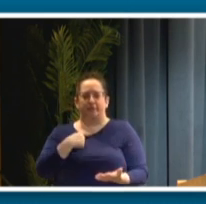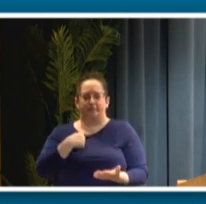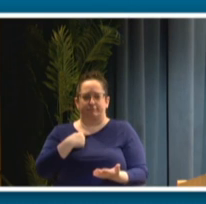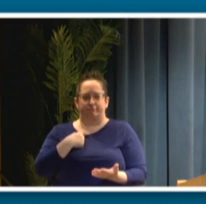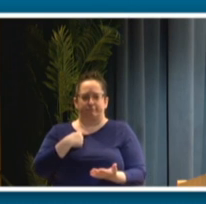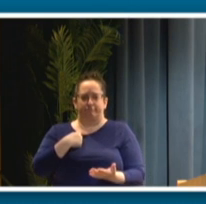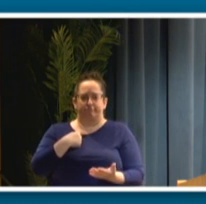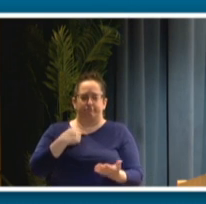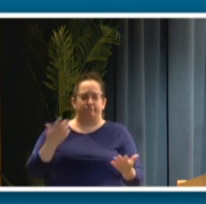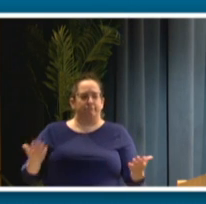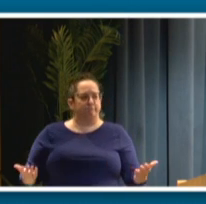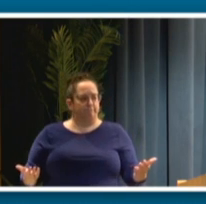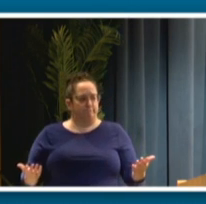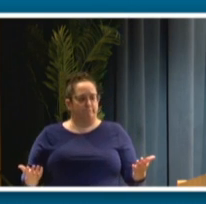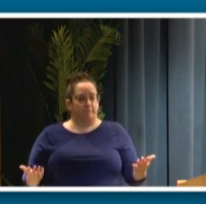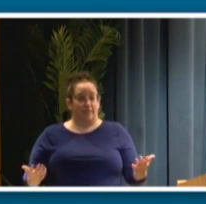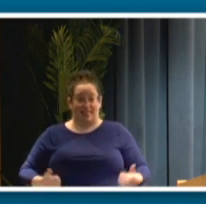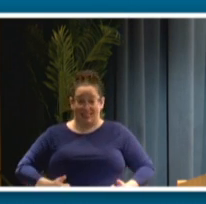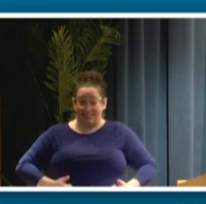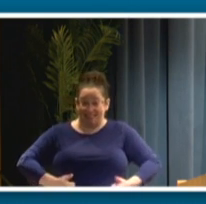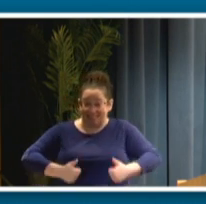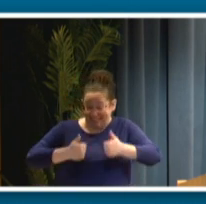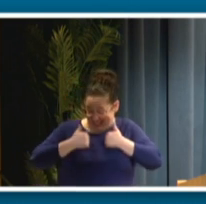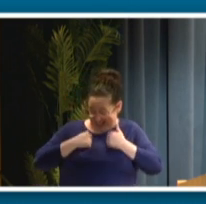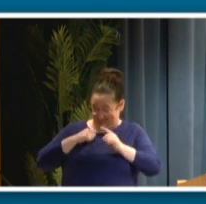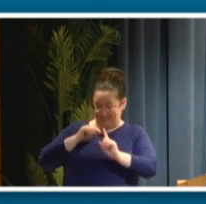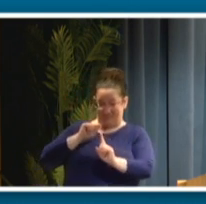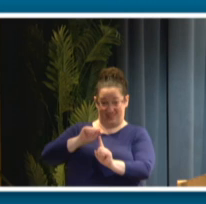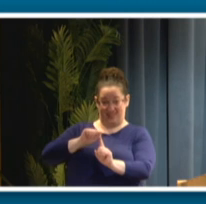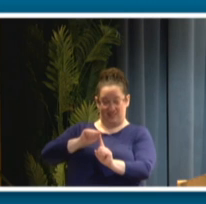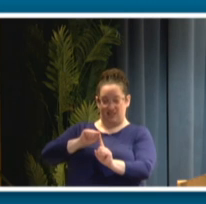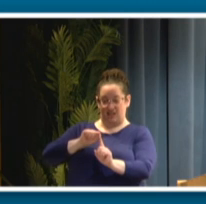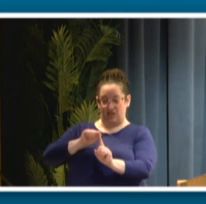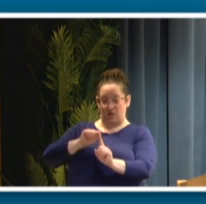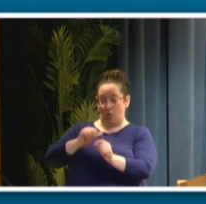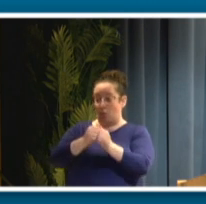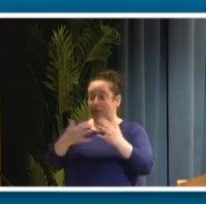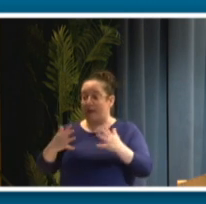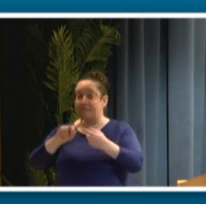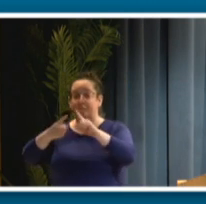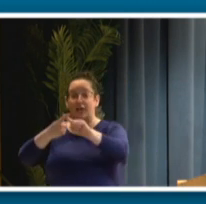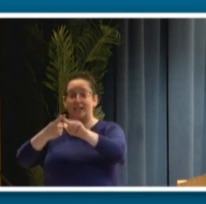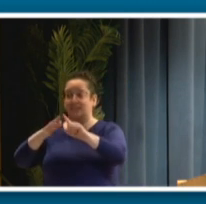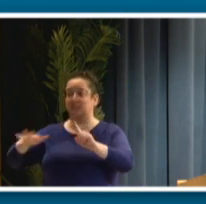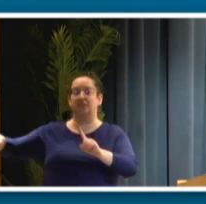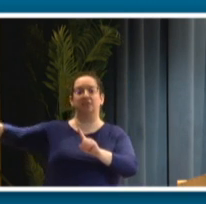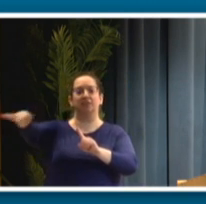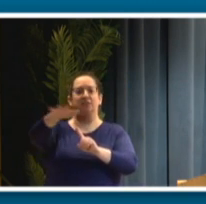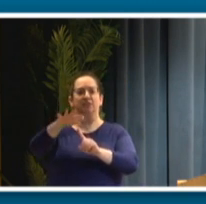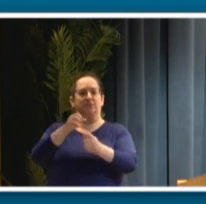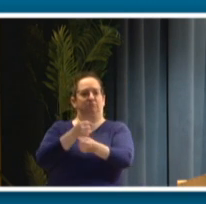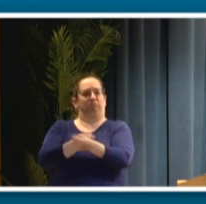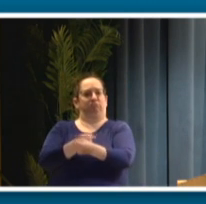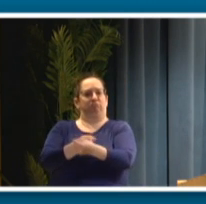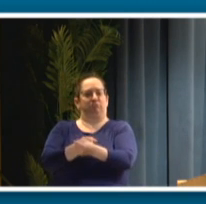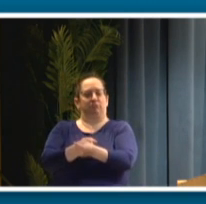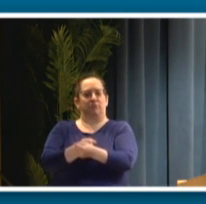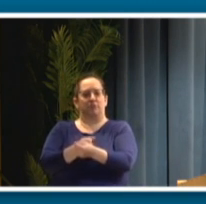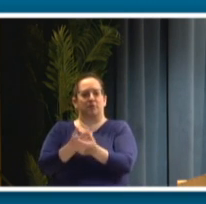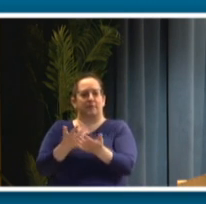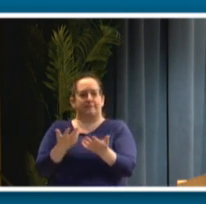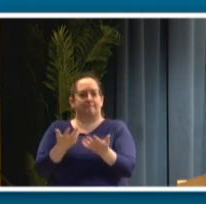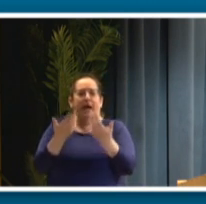I don't know what life is without friendship. Because it was my friends who encouraged